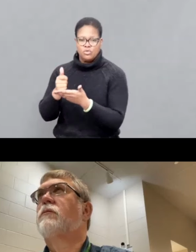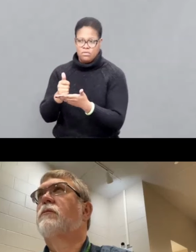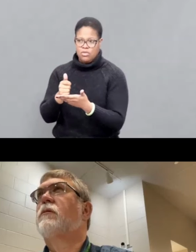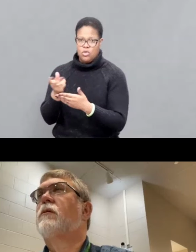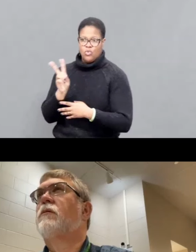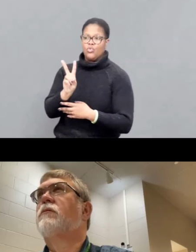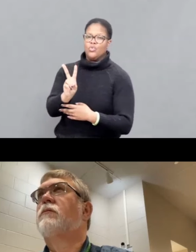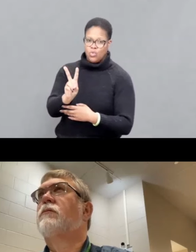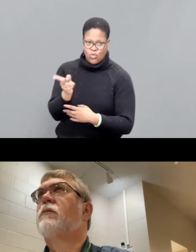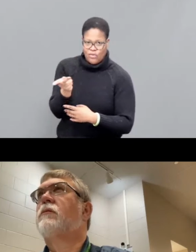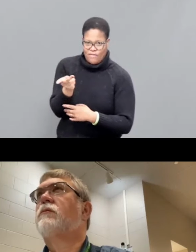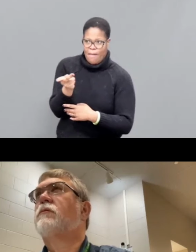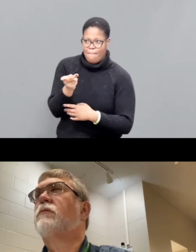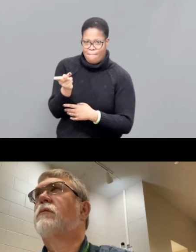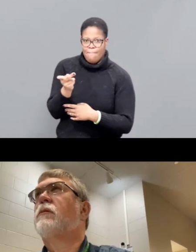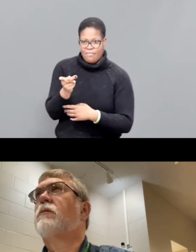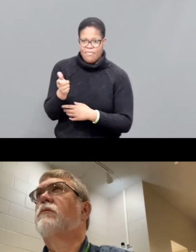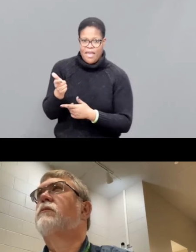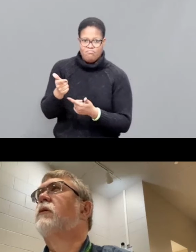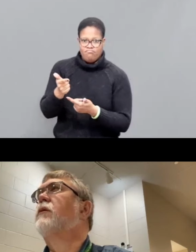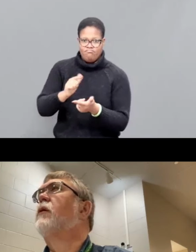kind of bounce off of each other. And